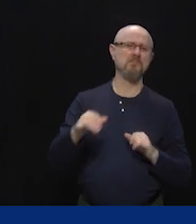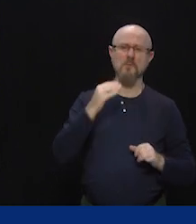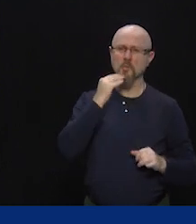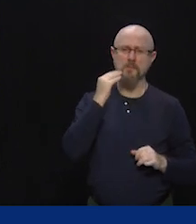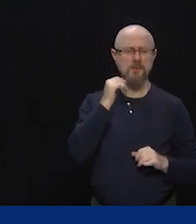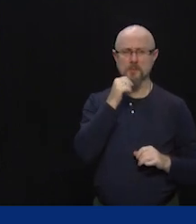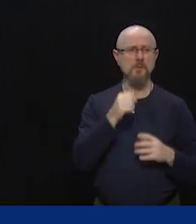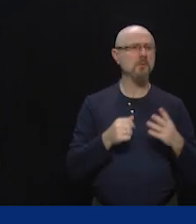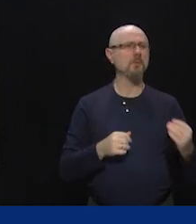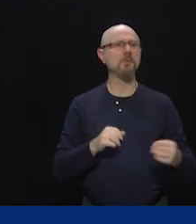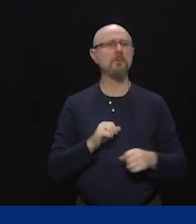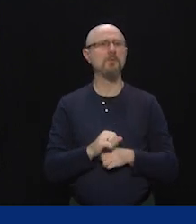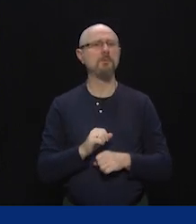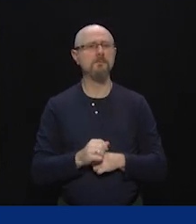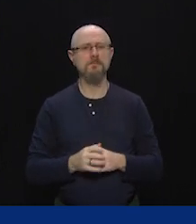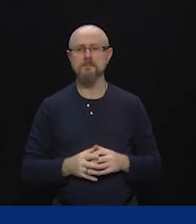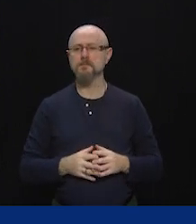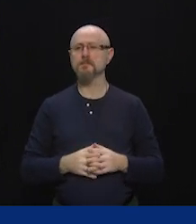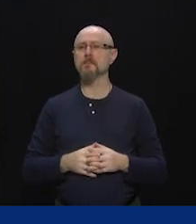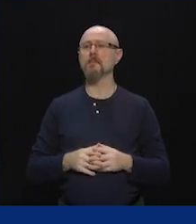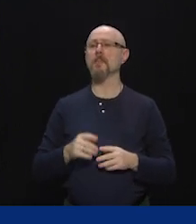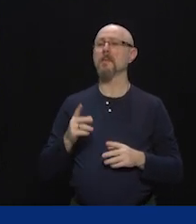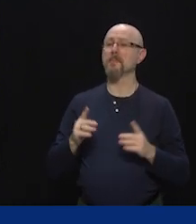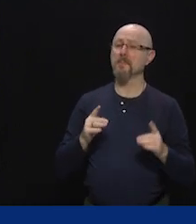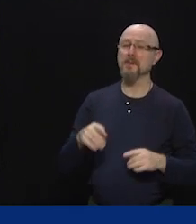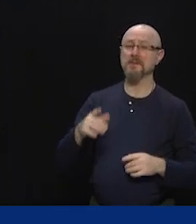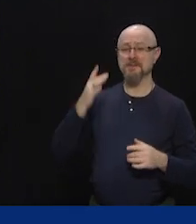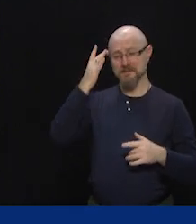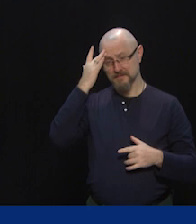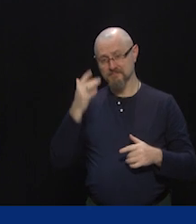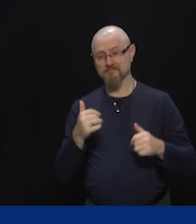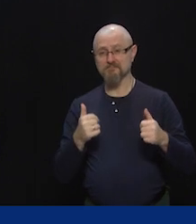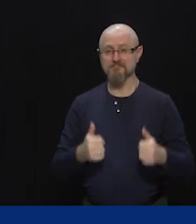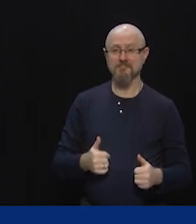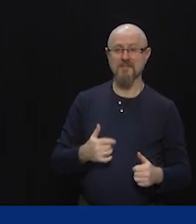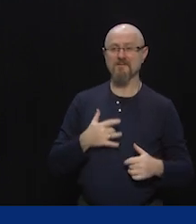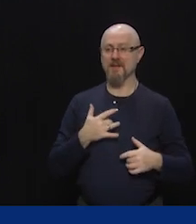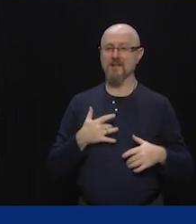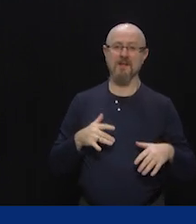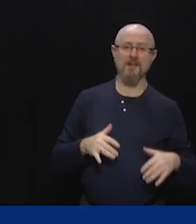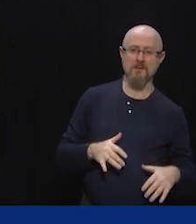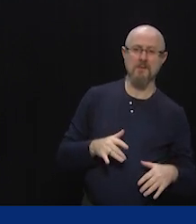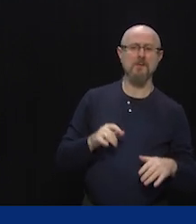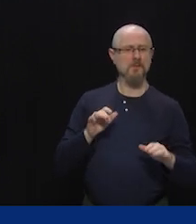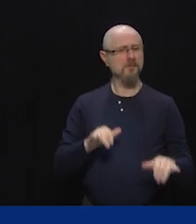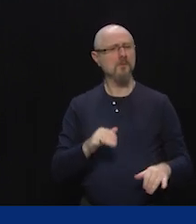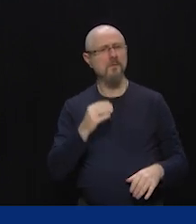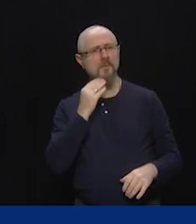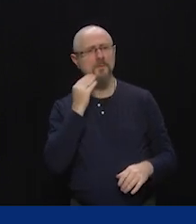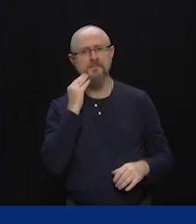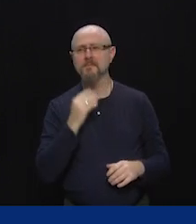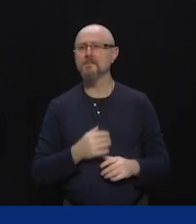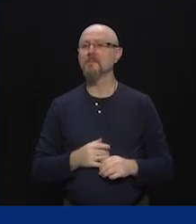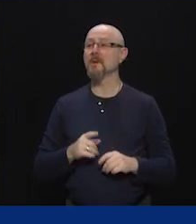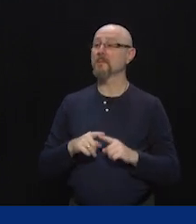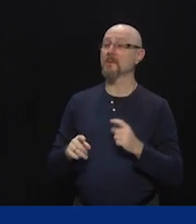in particular, people who are sick should not go to work. This guidance is for people who either have no